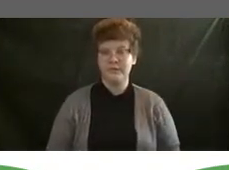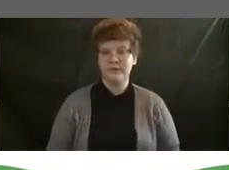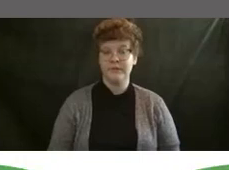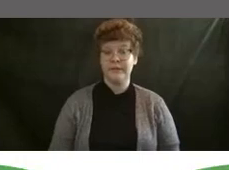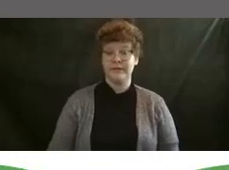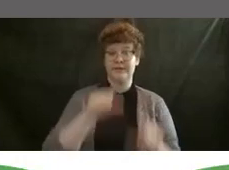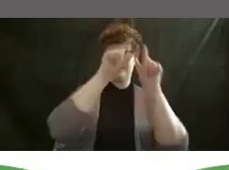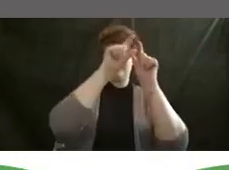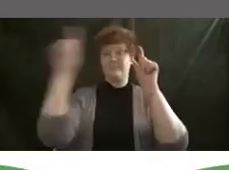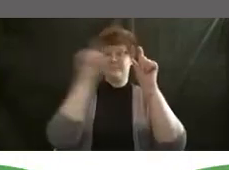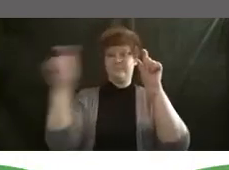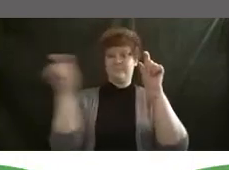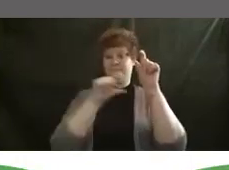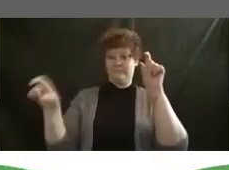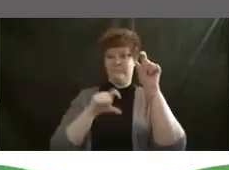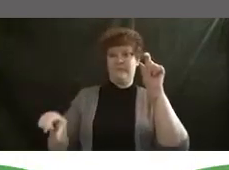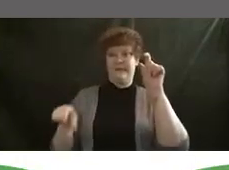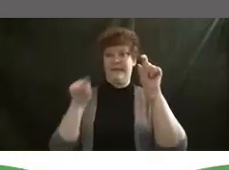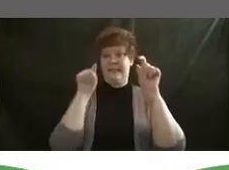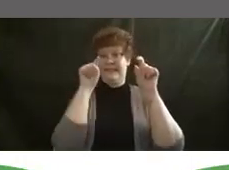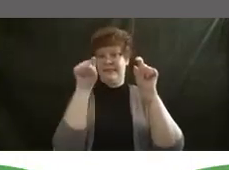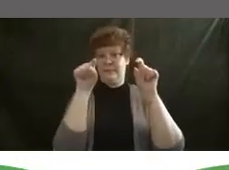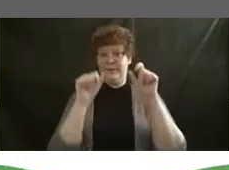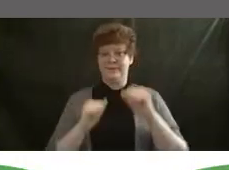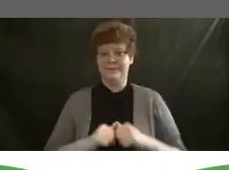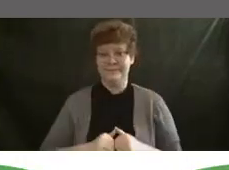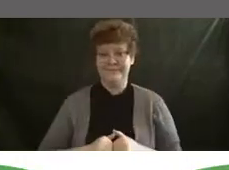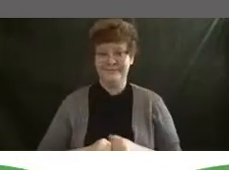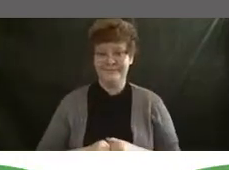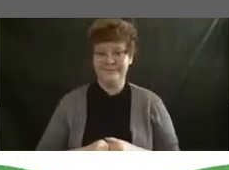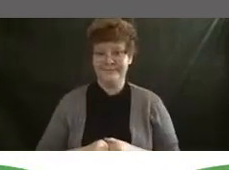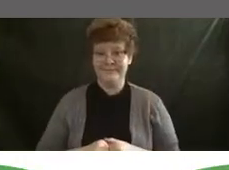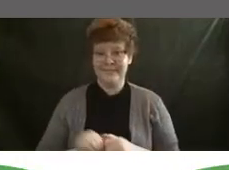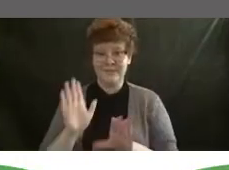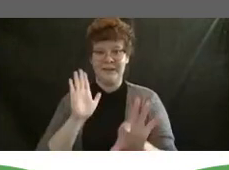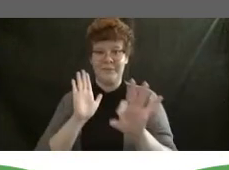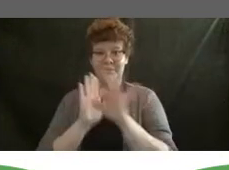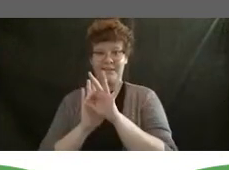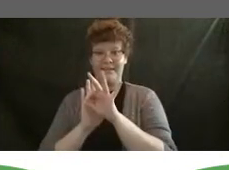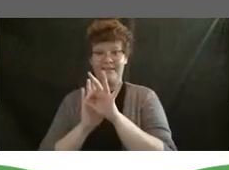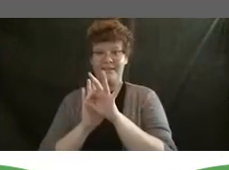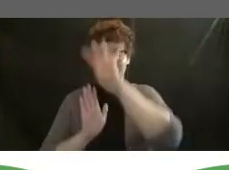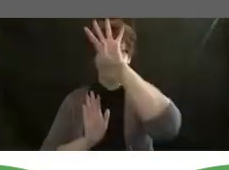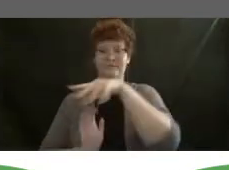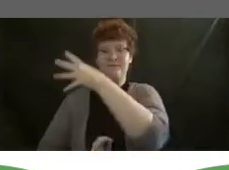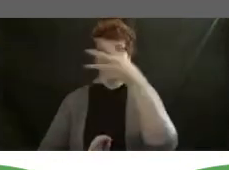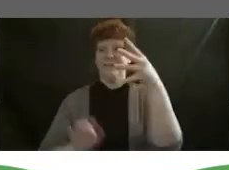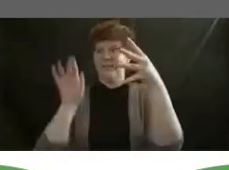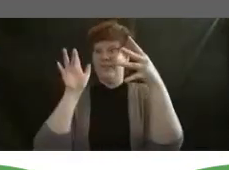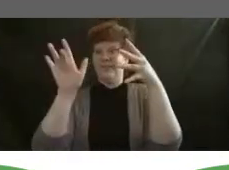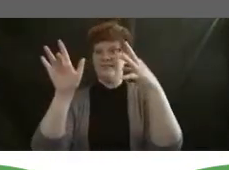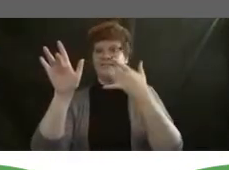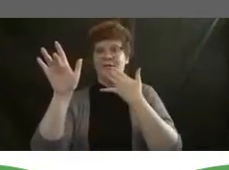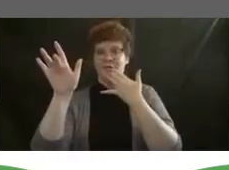here. And we're going to take this color and we're going to take it and we're